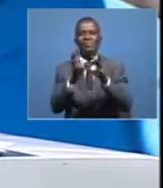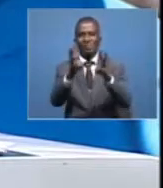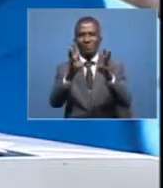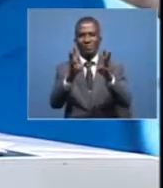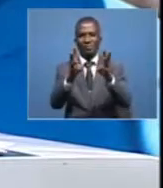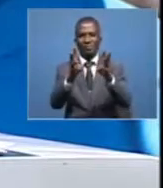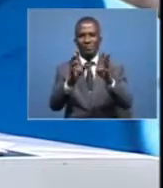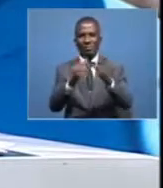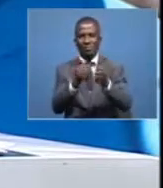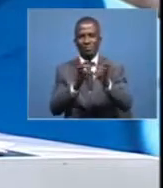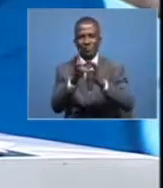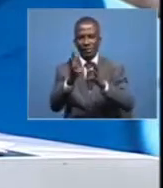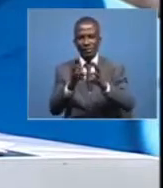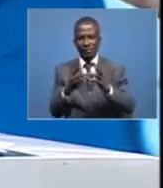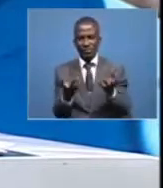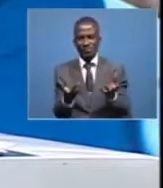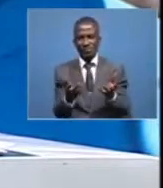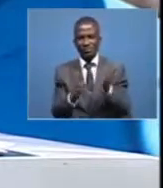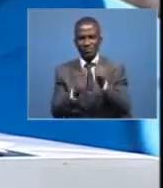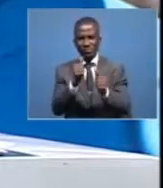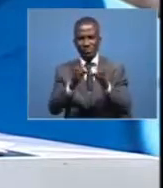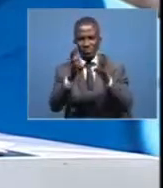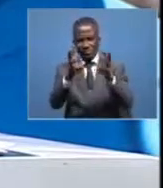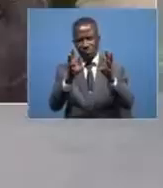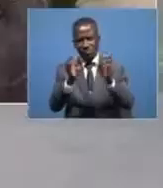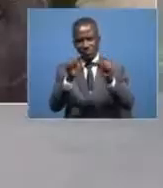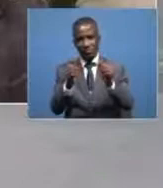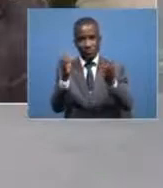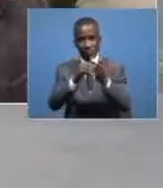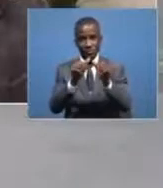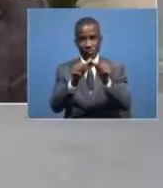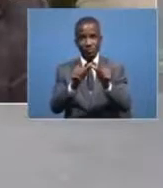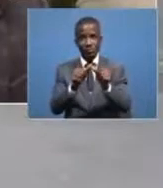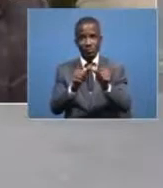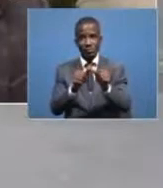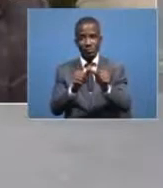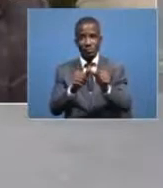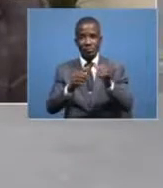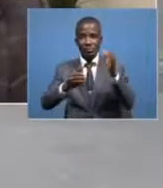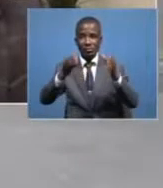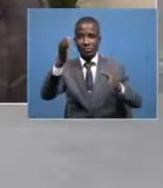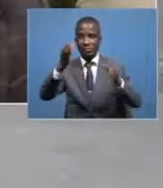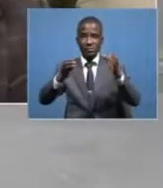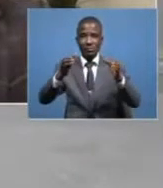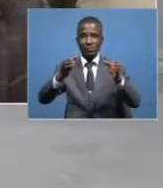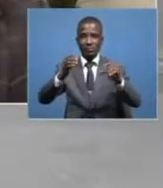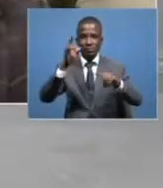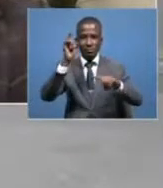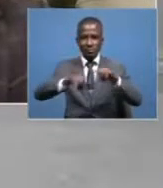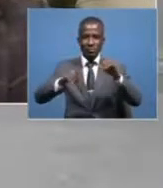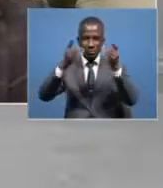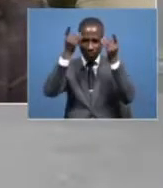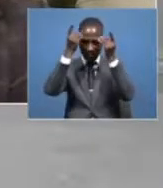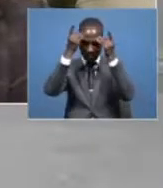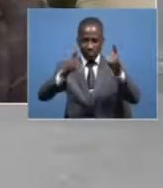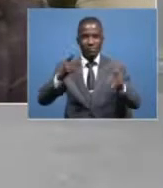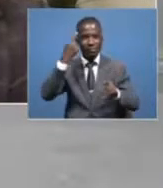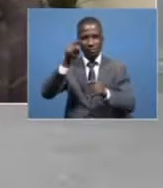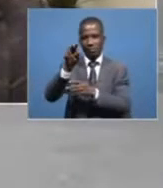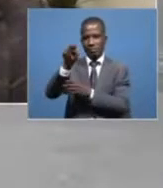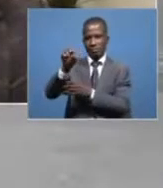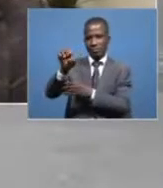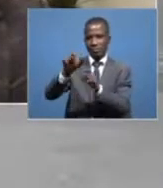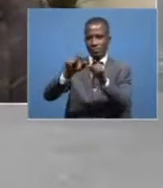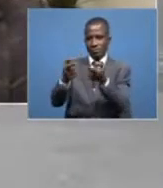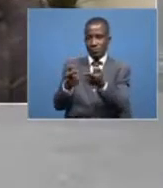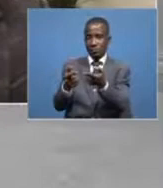I mean, as the court rightly pointed out, they can't decide for the parties what types of applications they can bring